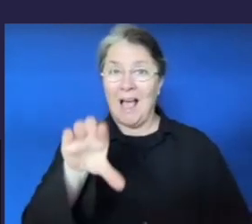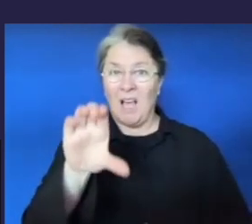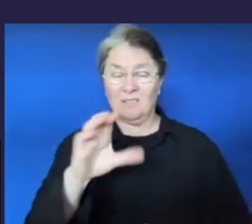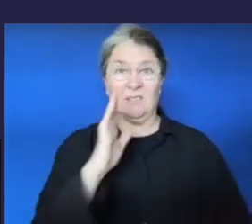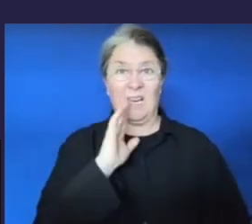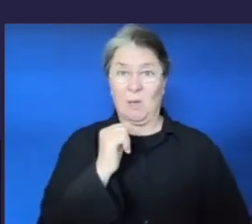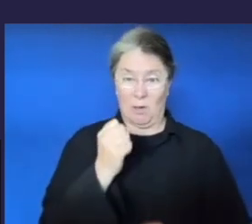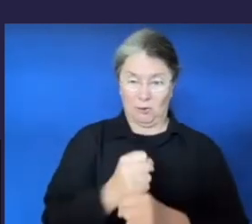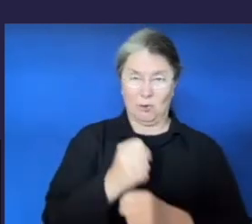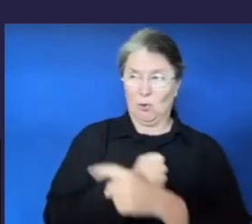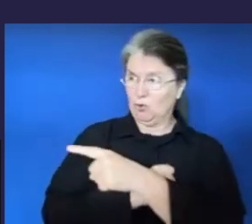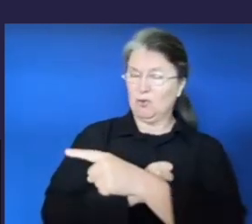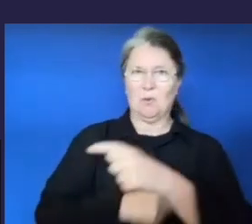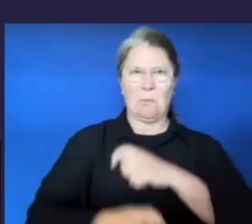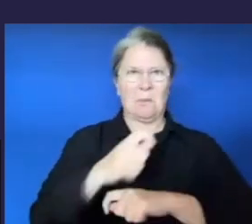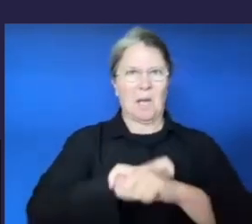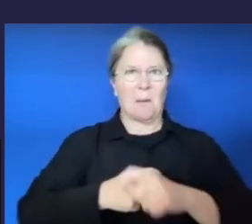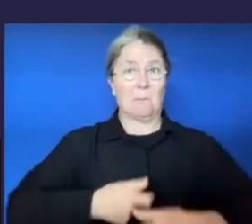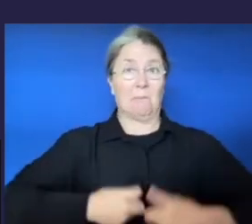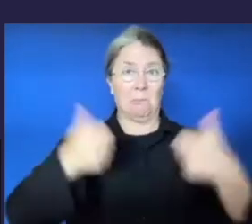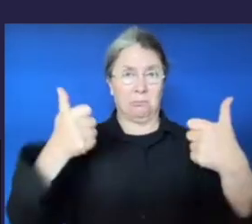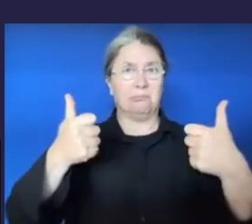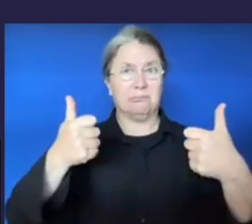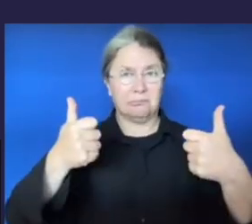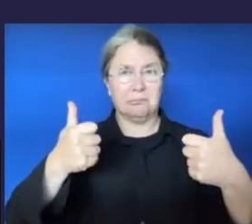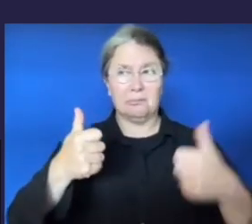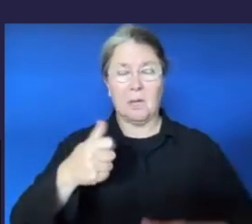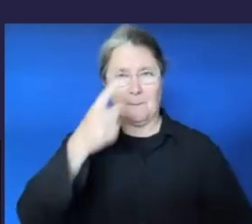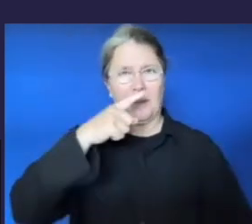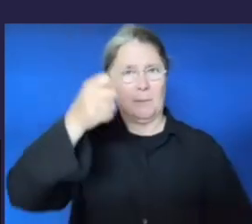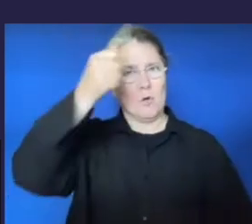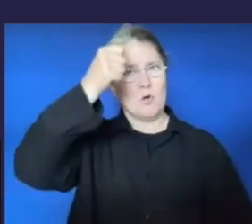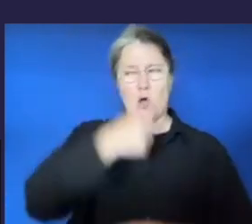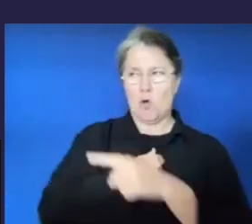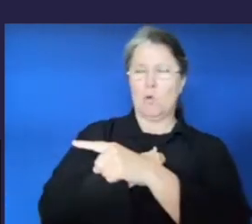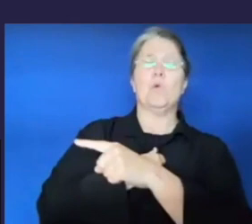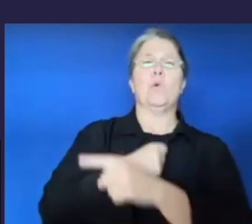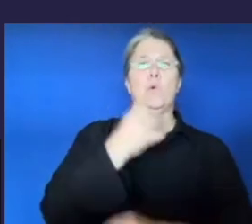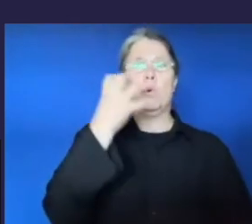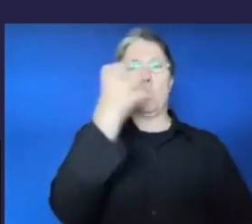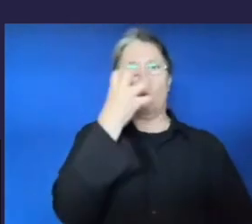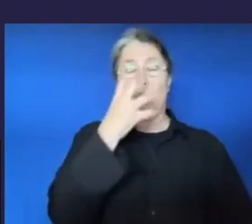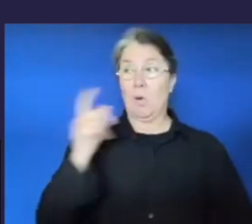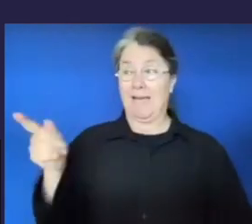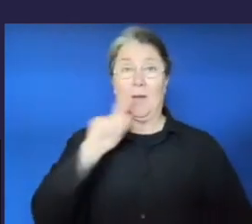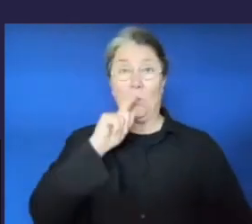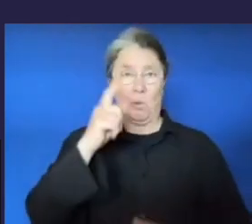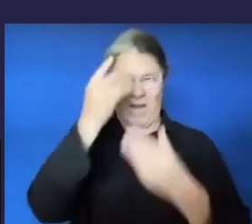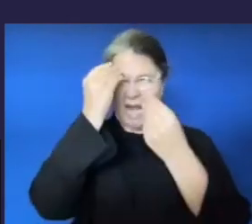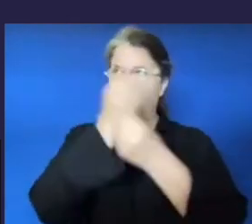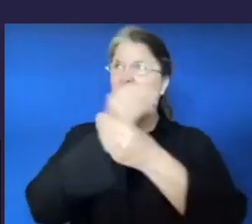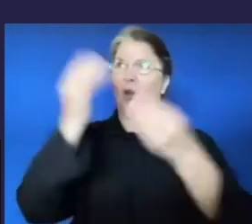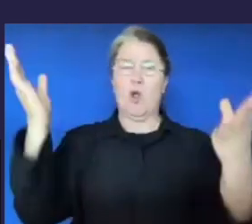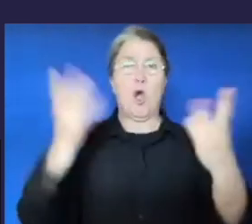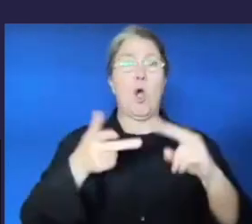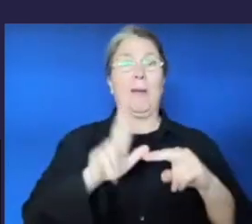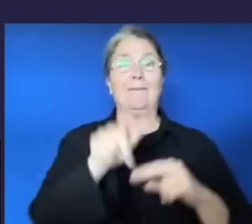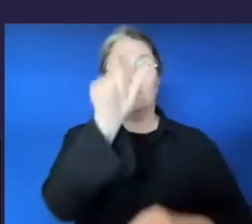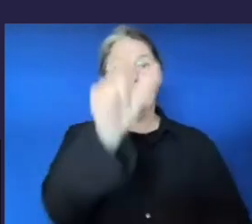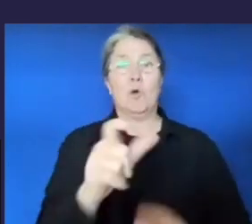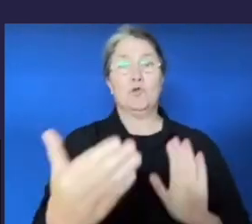job, and people learned not to mess with him because he would let the whole gym know if somebody came in with the wrong color